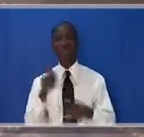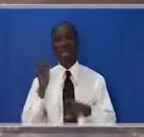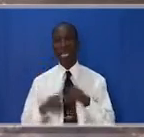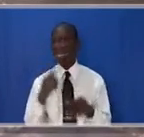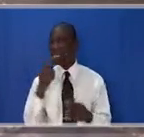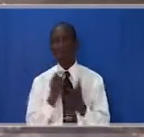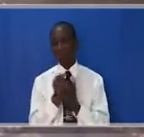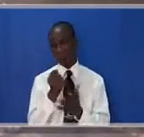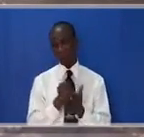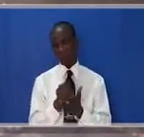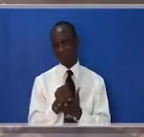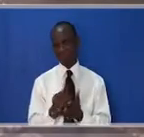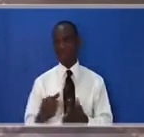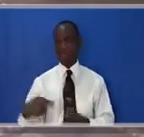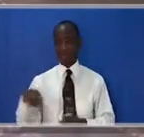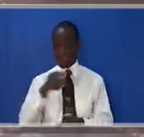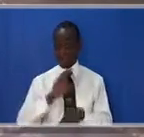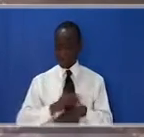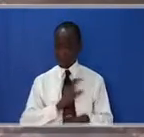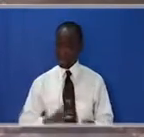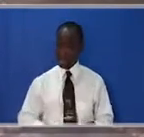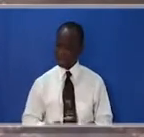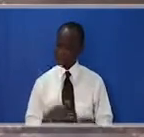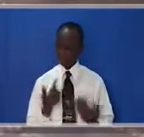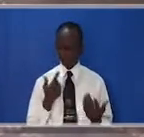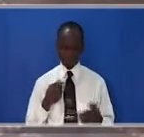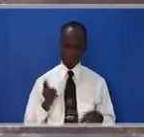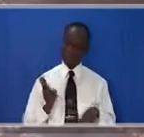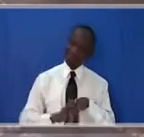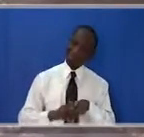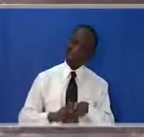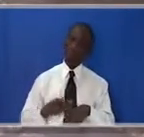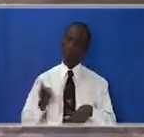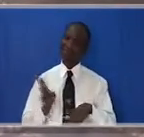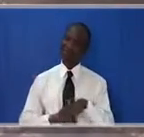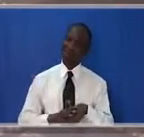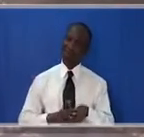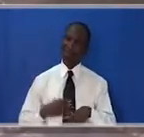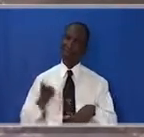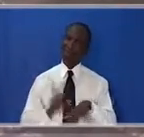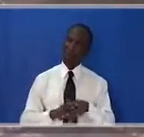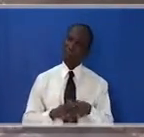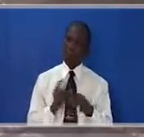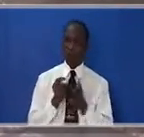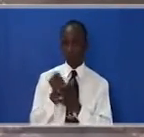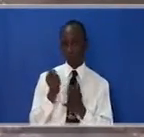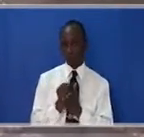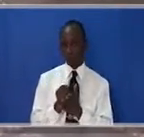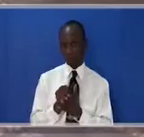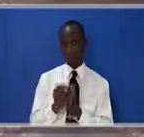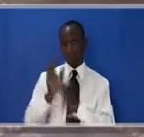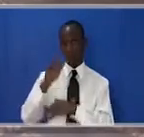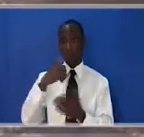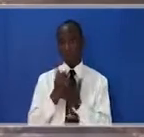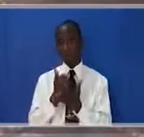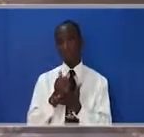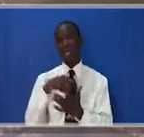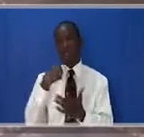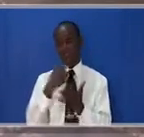Church of Christ for the year, and no ne radisi a moon de ru. And T. Yankupon boa, ye better